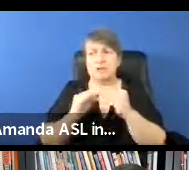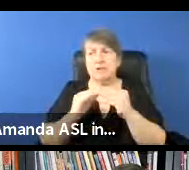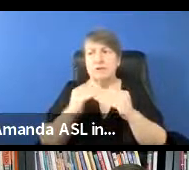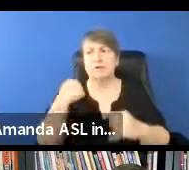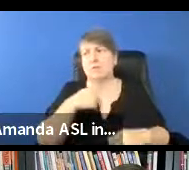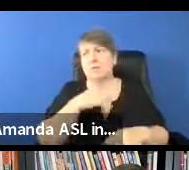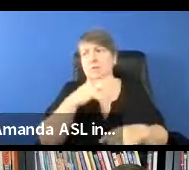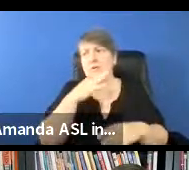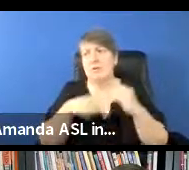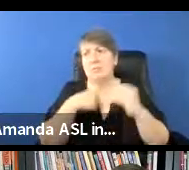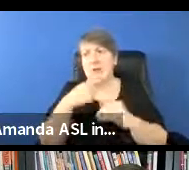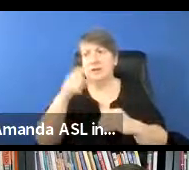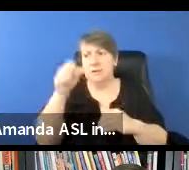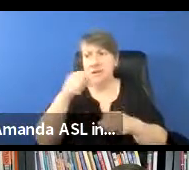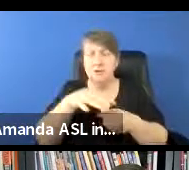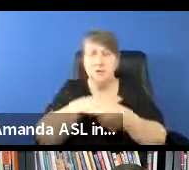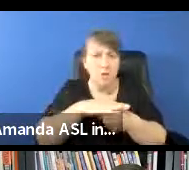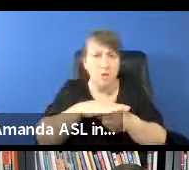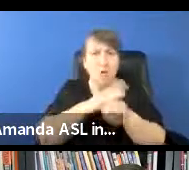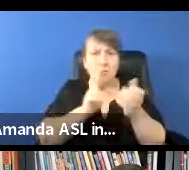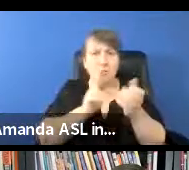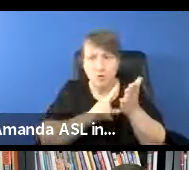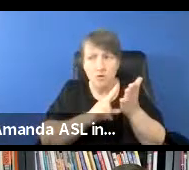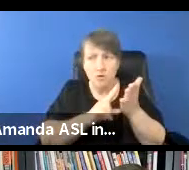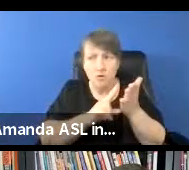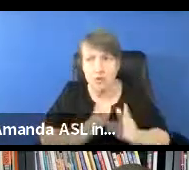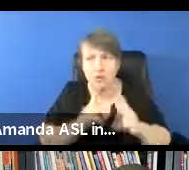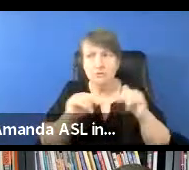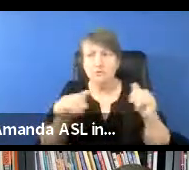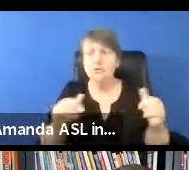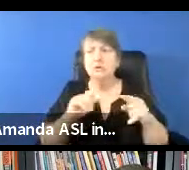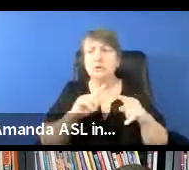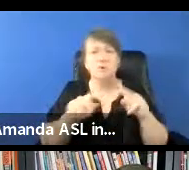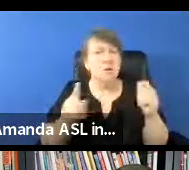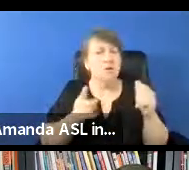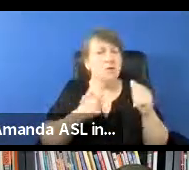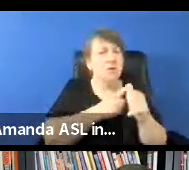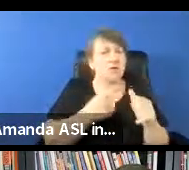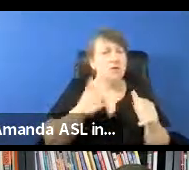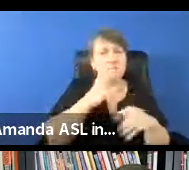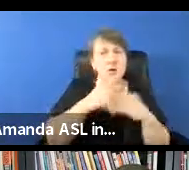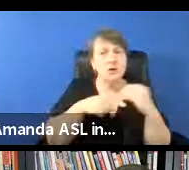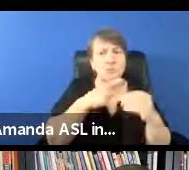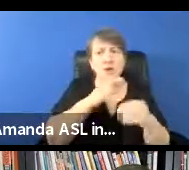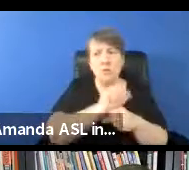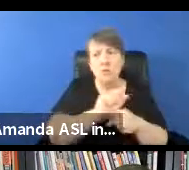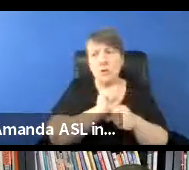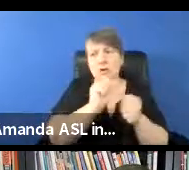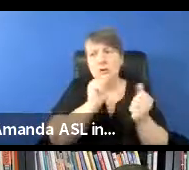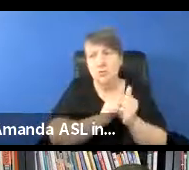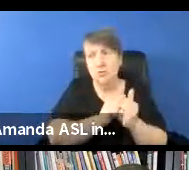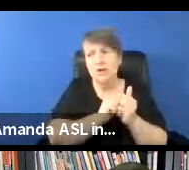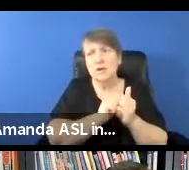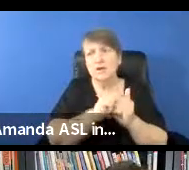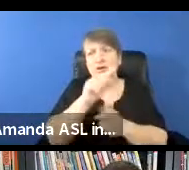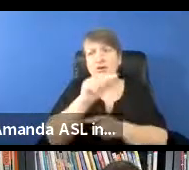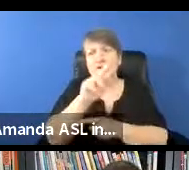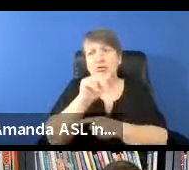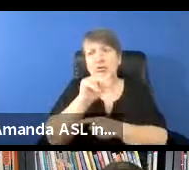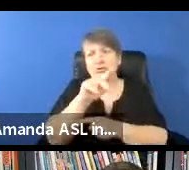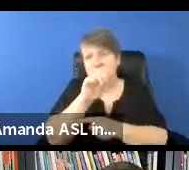talking about, yes, local contractors and all, but initially we were talking about working with the trades and the